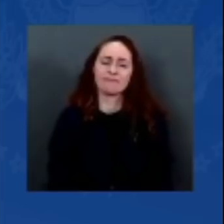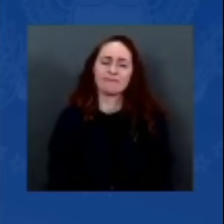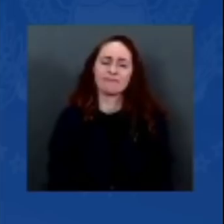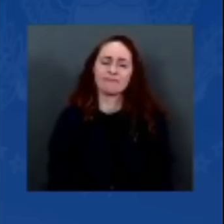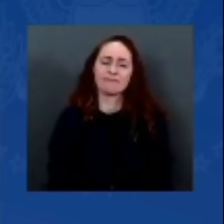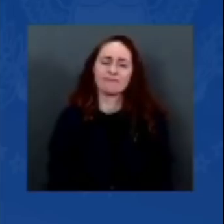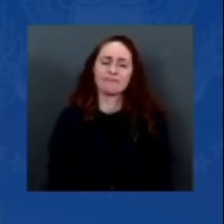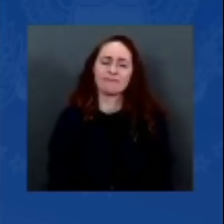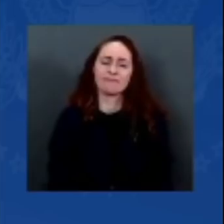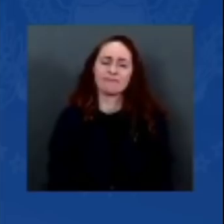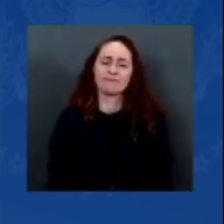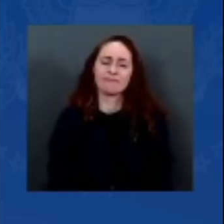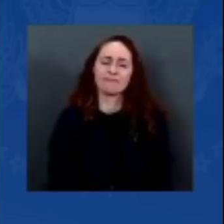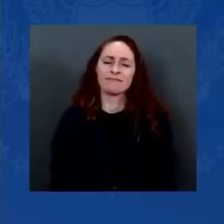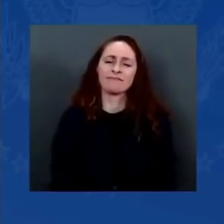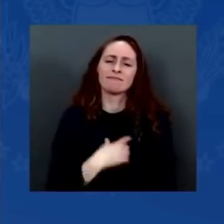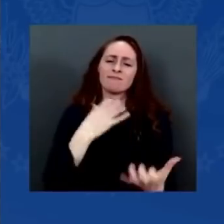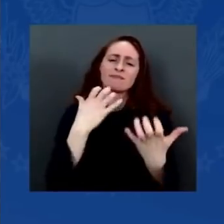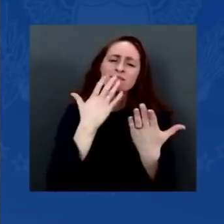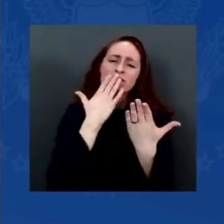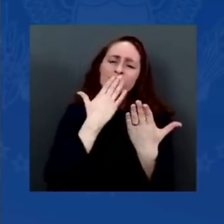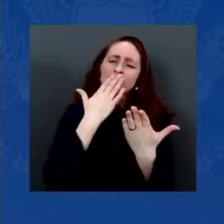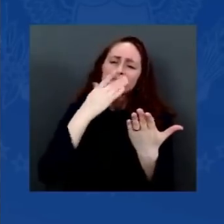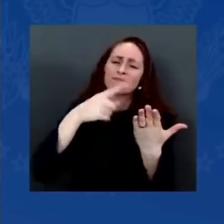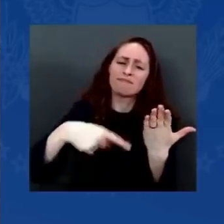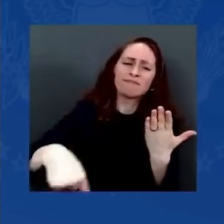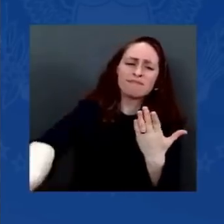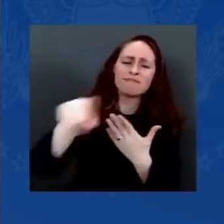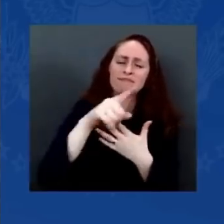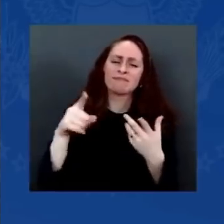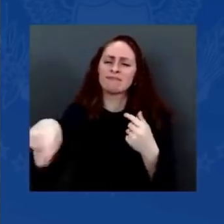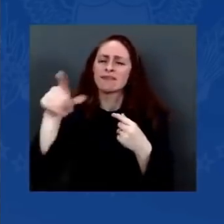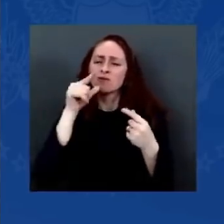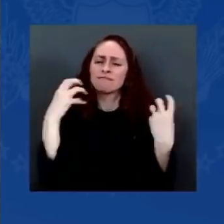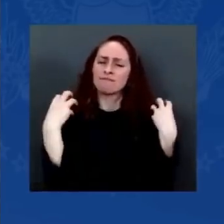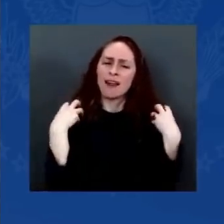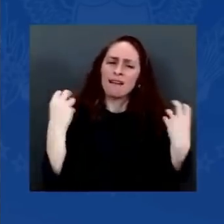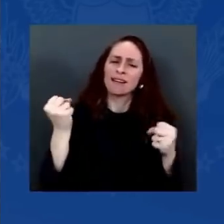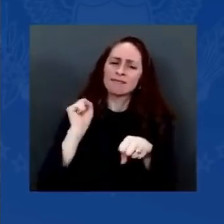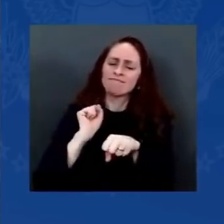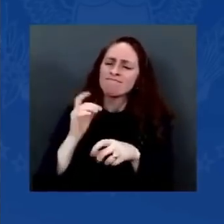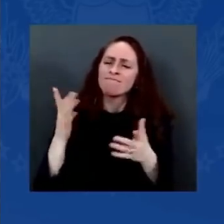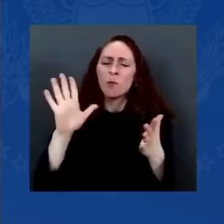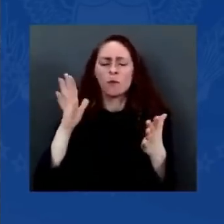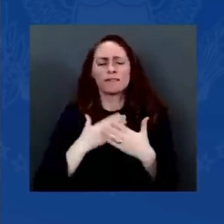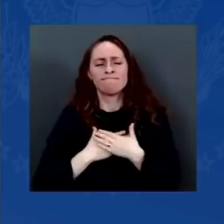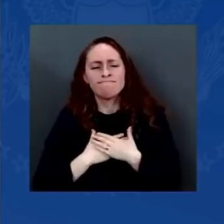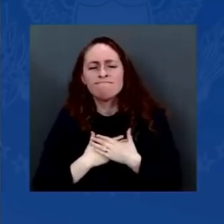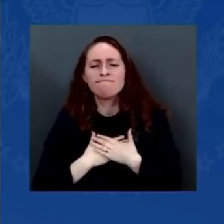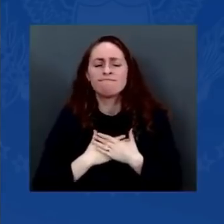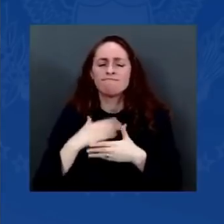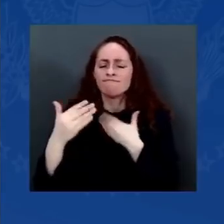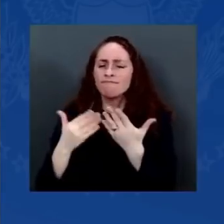That's basically all he's doing here. During these last 2 years, throughout our history, we've been tested as a